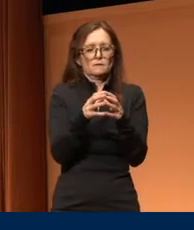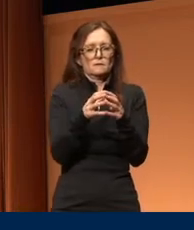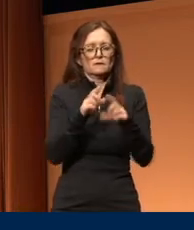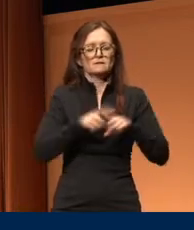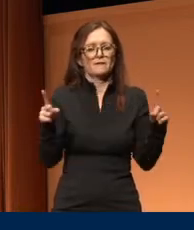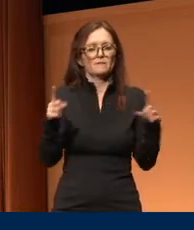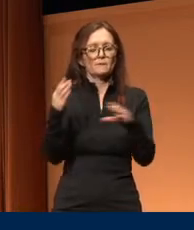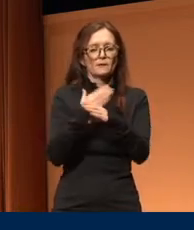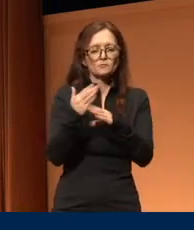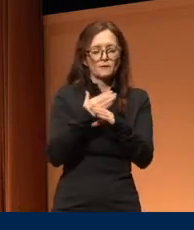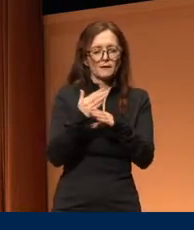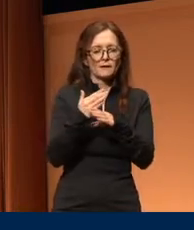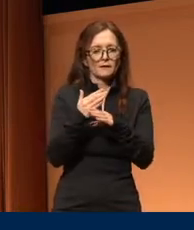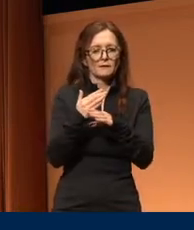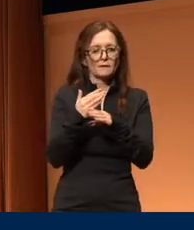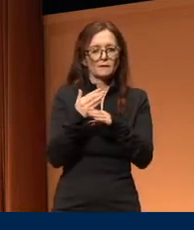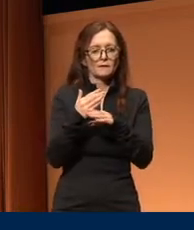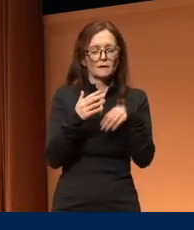between